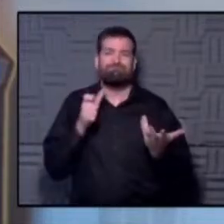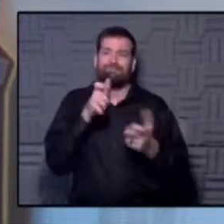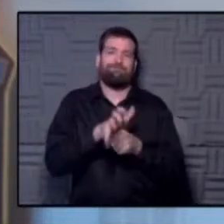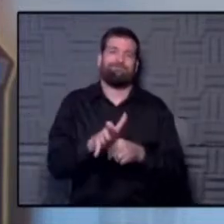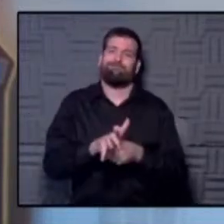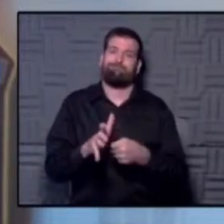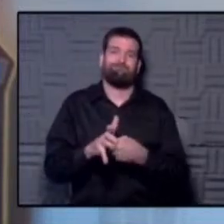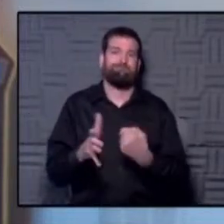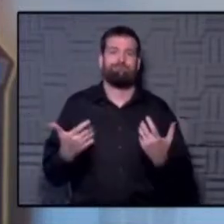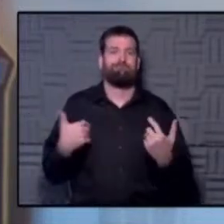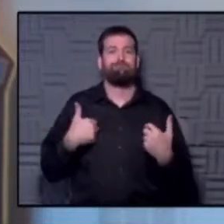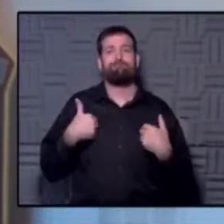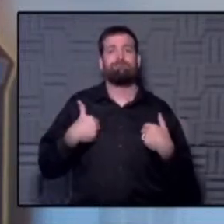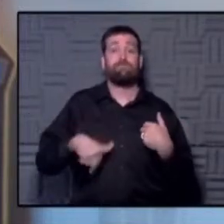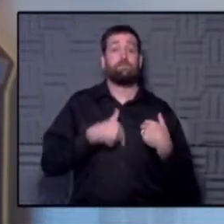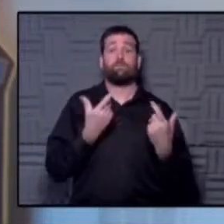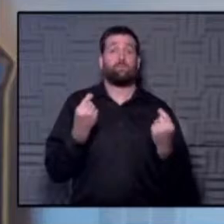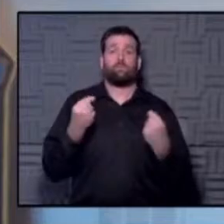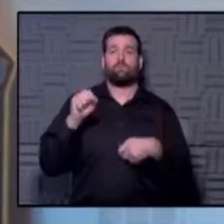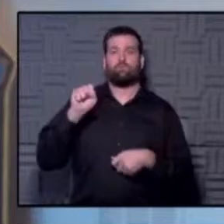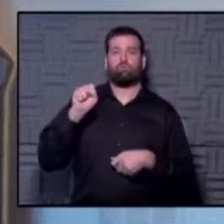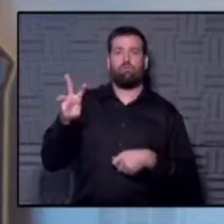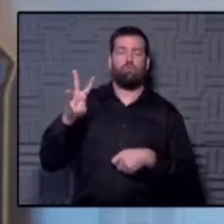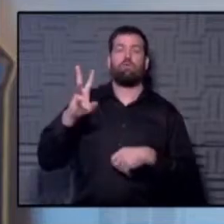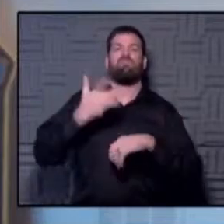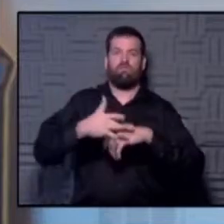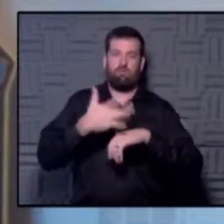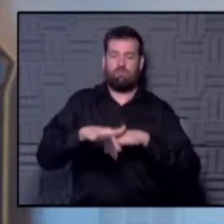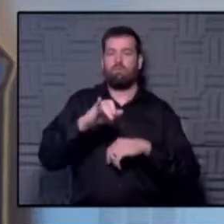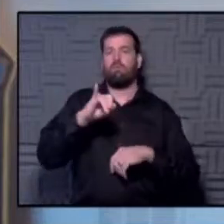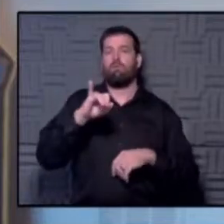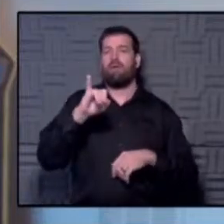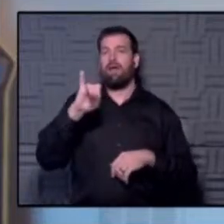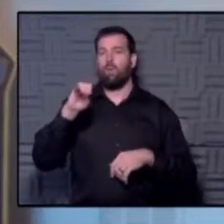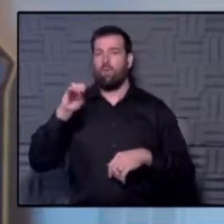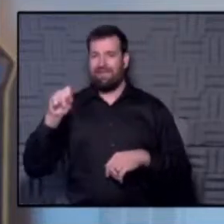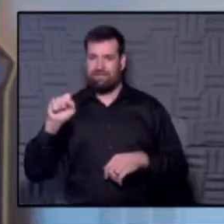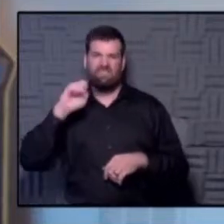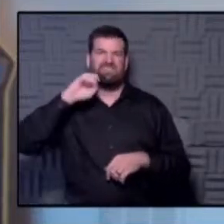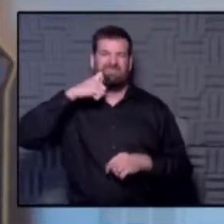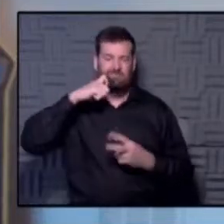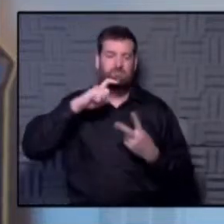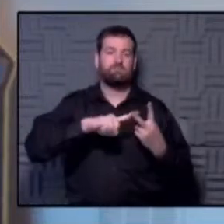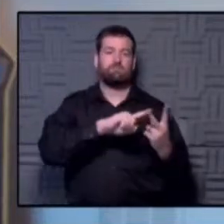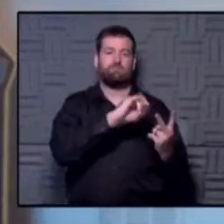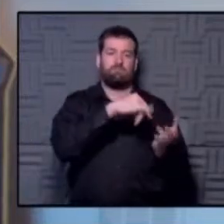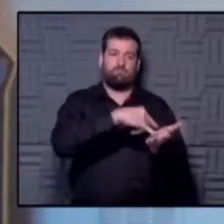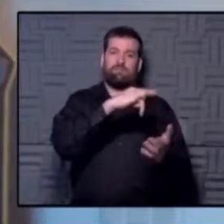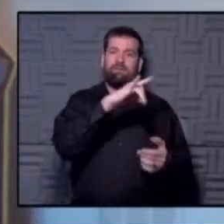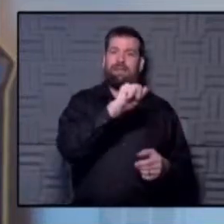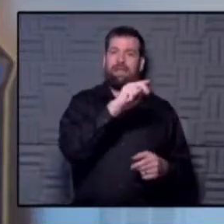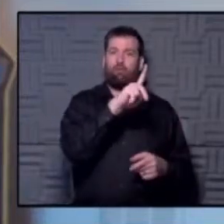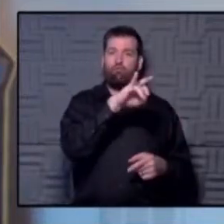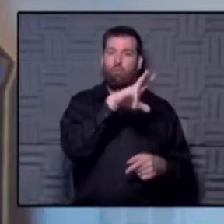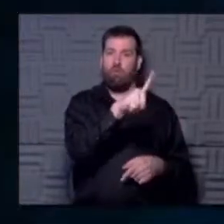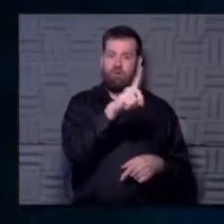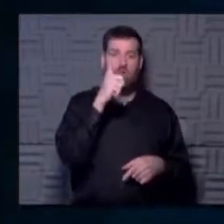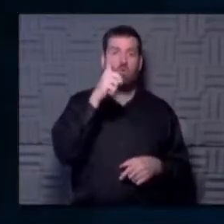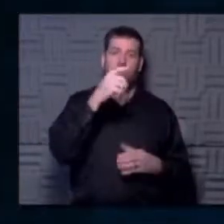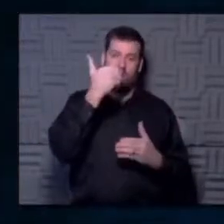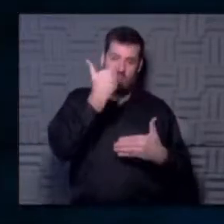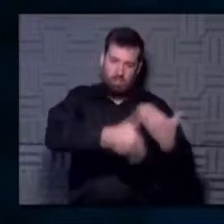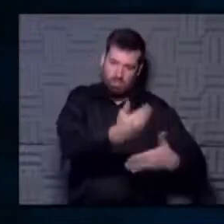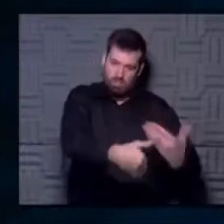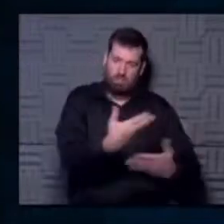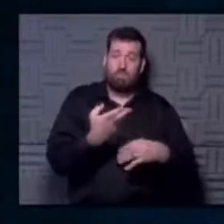And so we built a software tool that is available on iOS and Android that goes through that process and allows